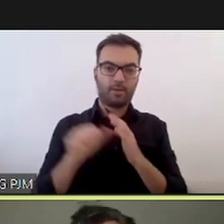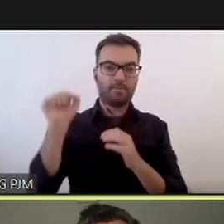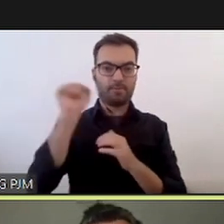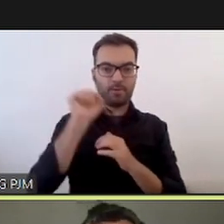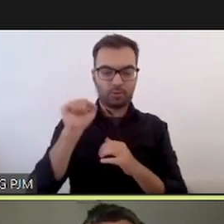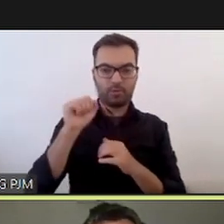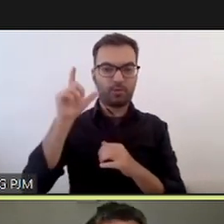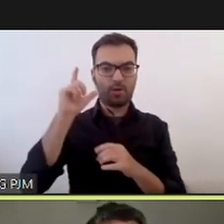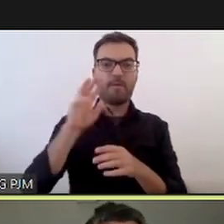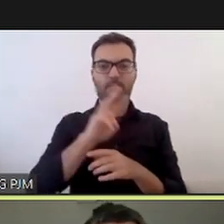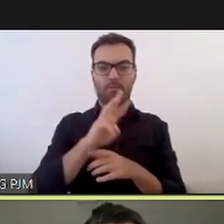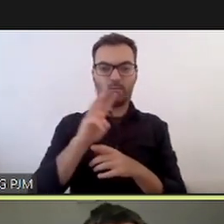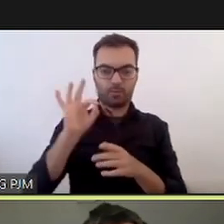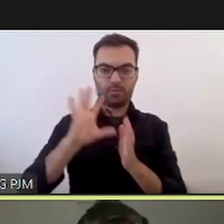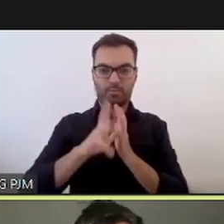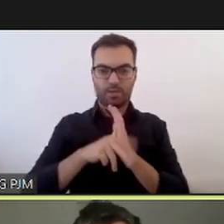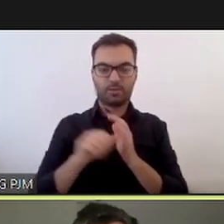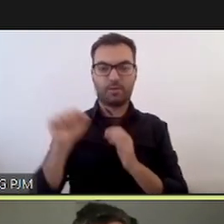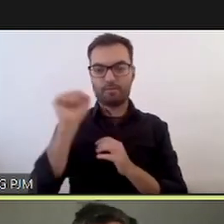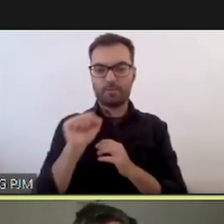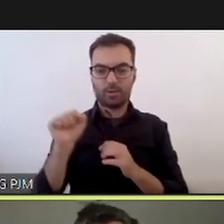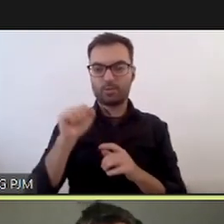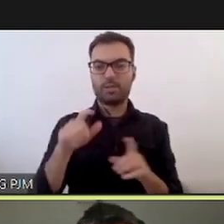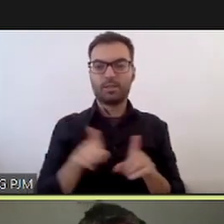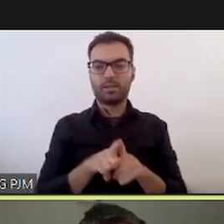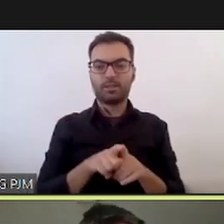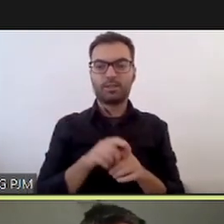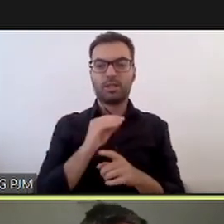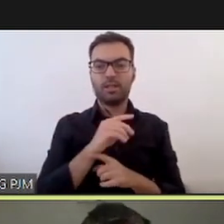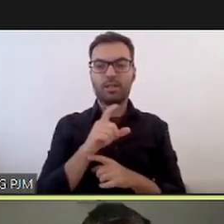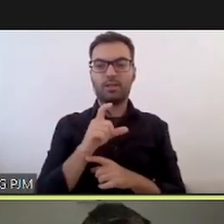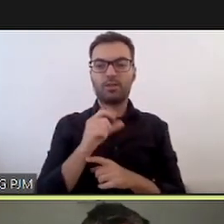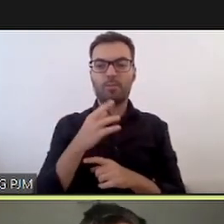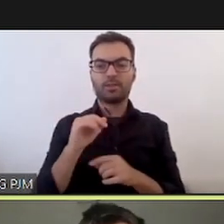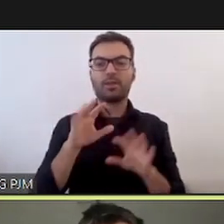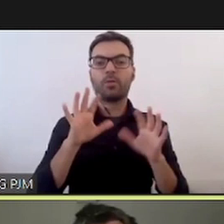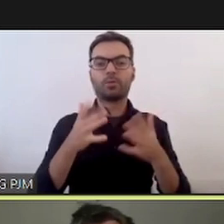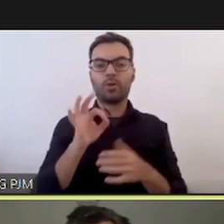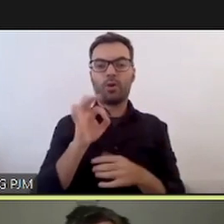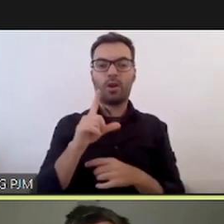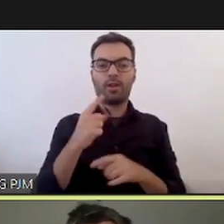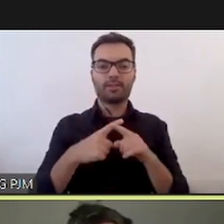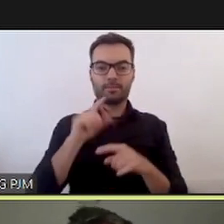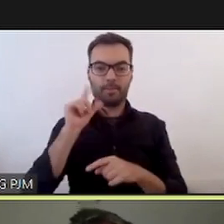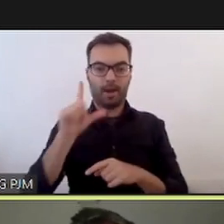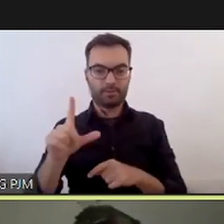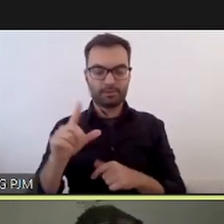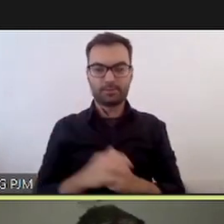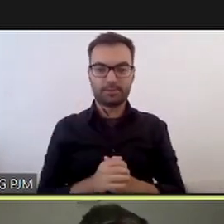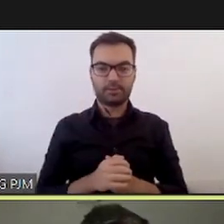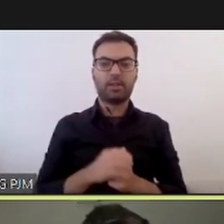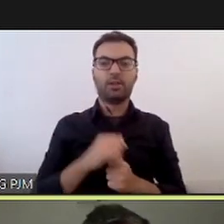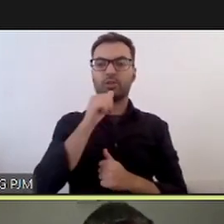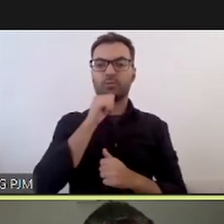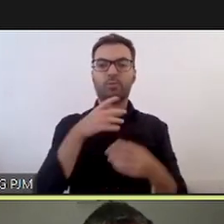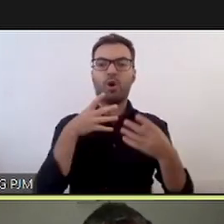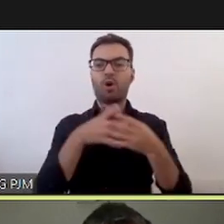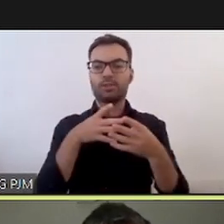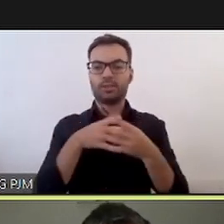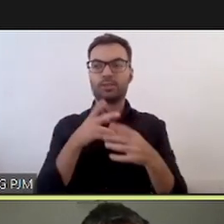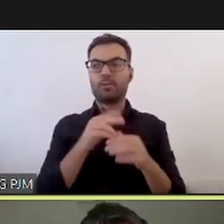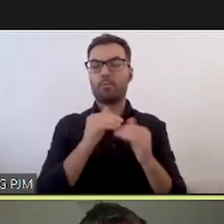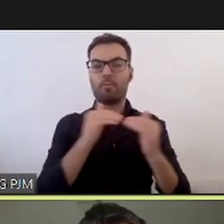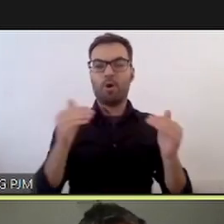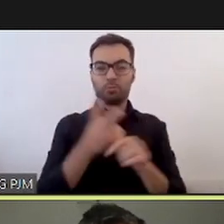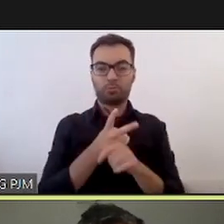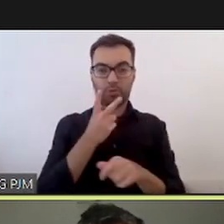main page and also the e-commerce page, the olex.pl, and we will try to verify the